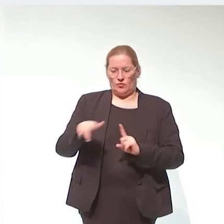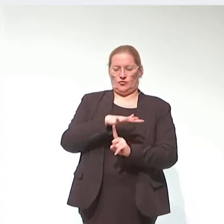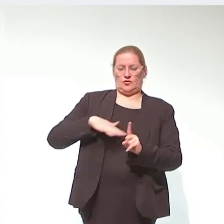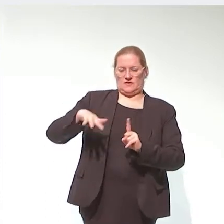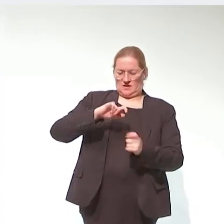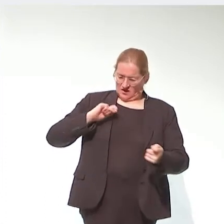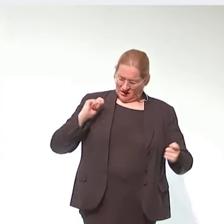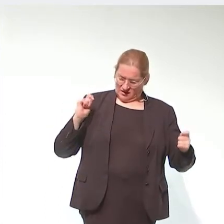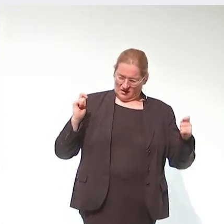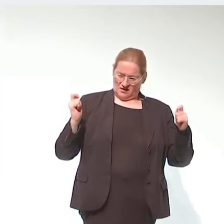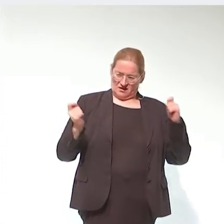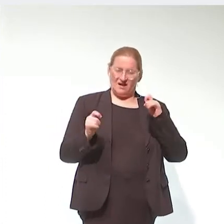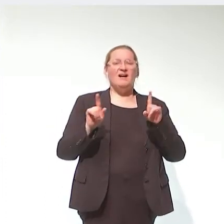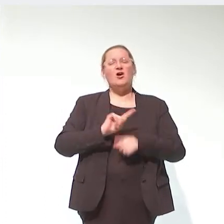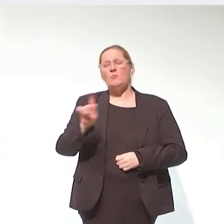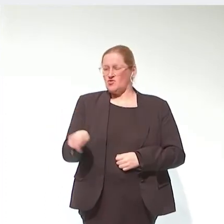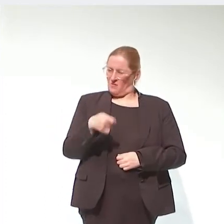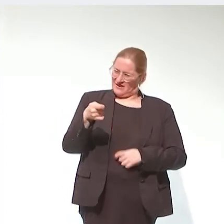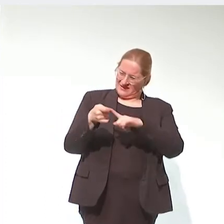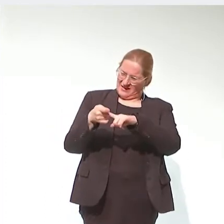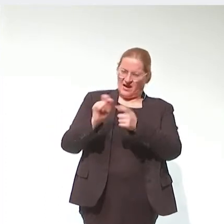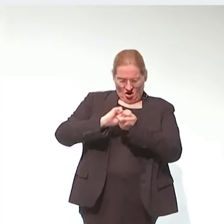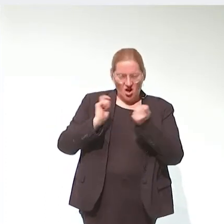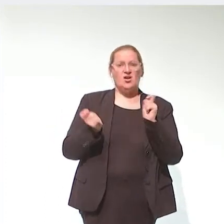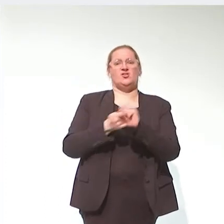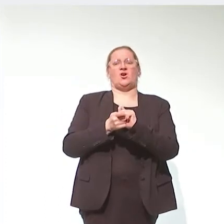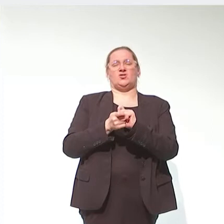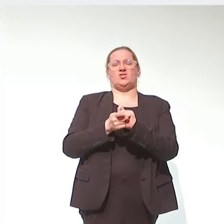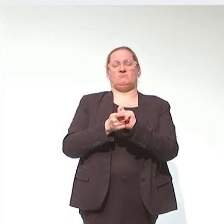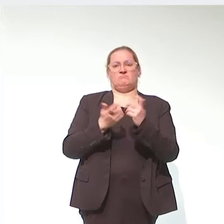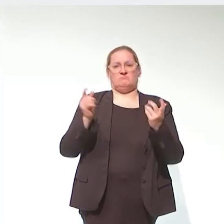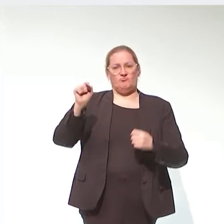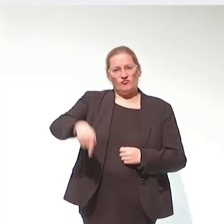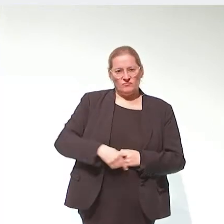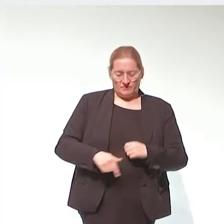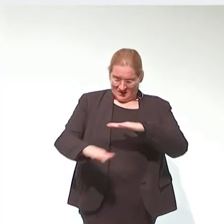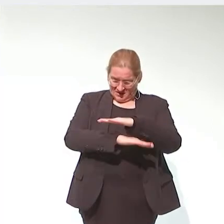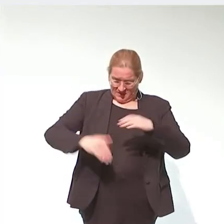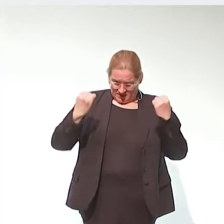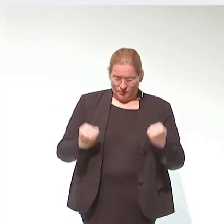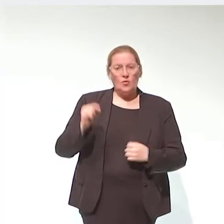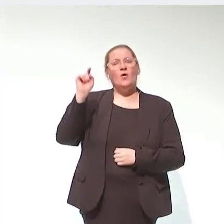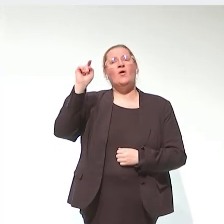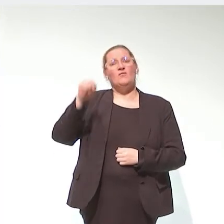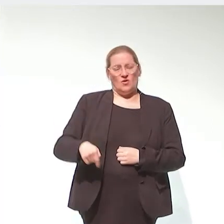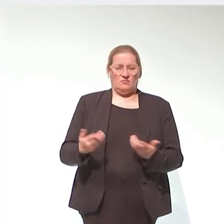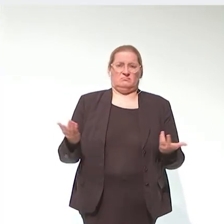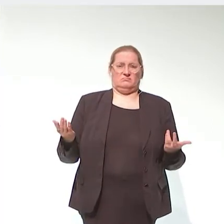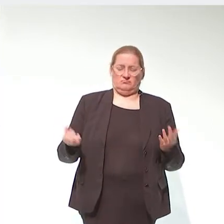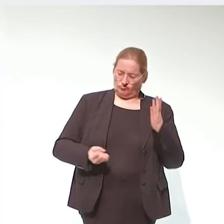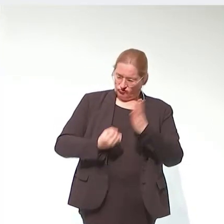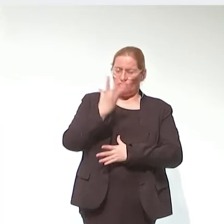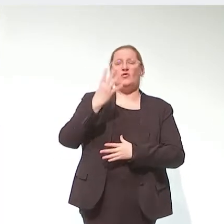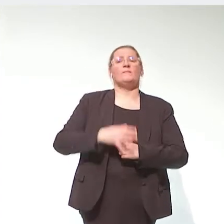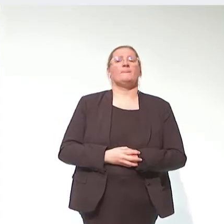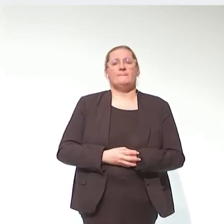We need to create a new foundation, a foundation where we can all have the chance to live,